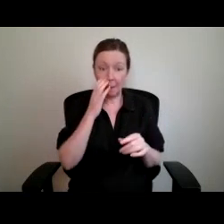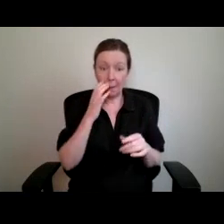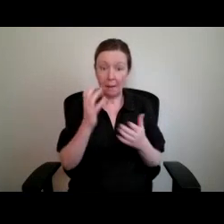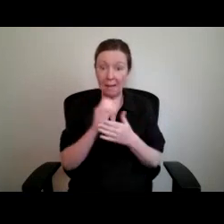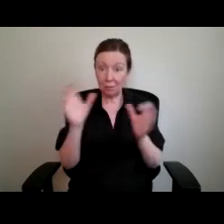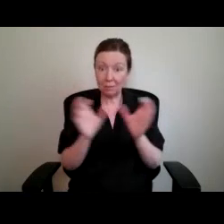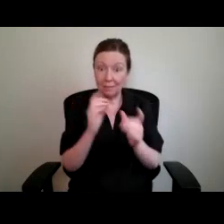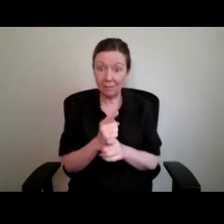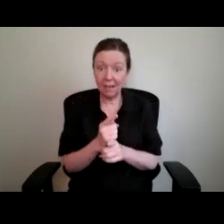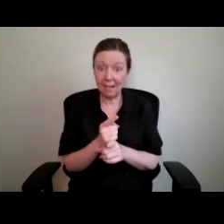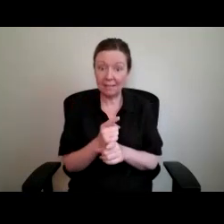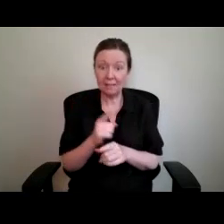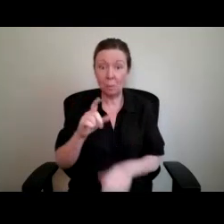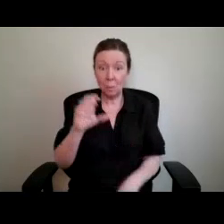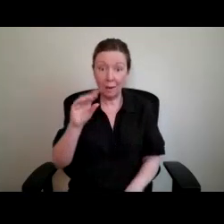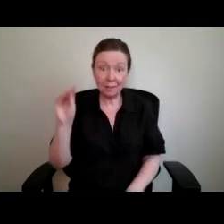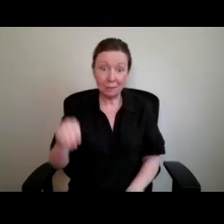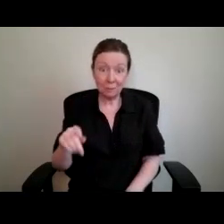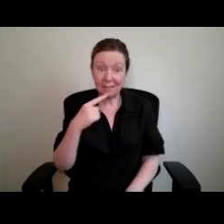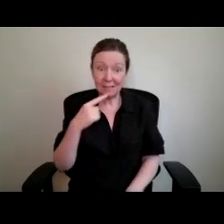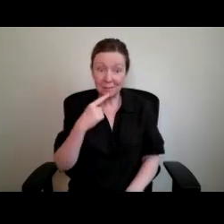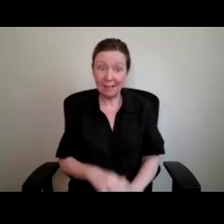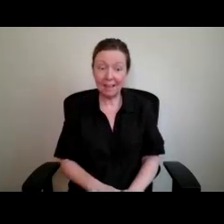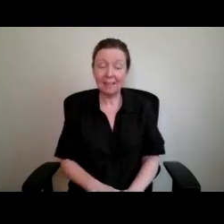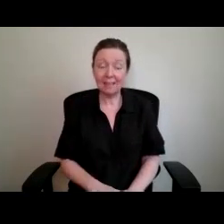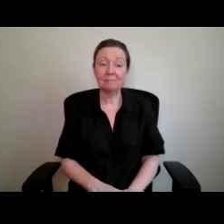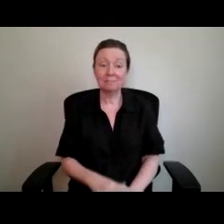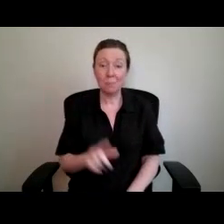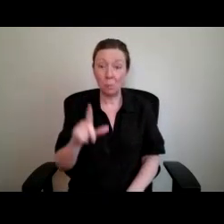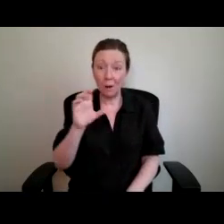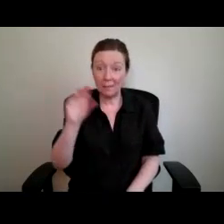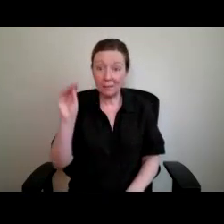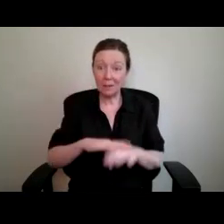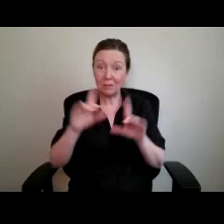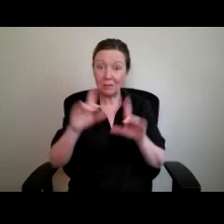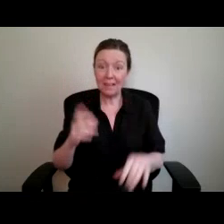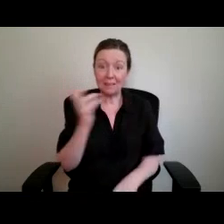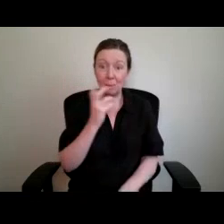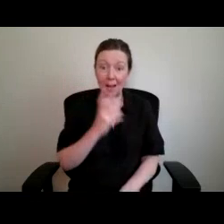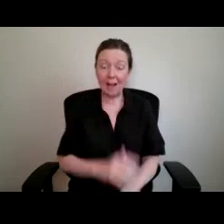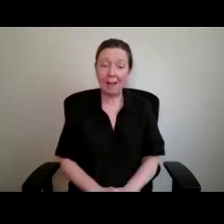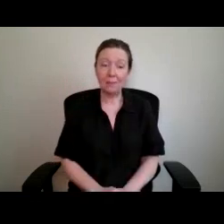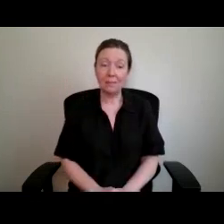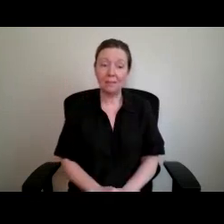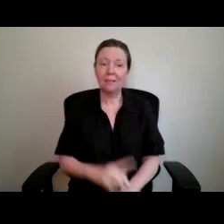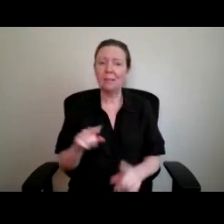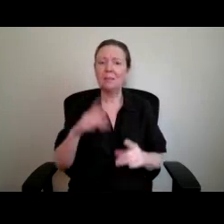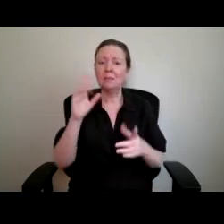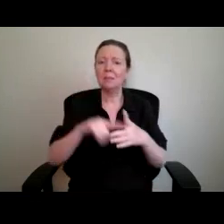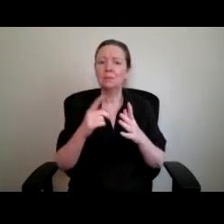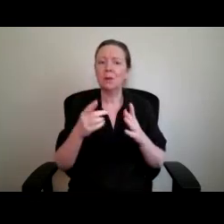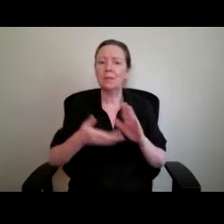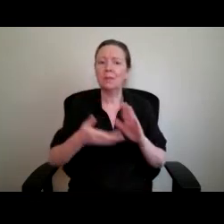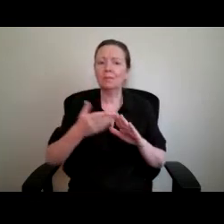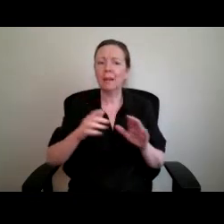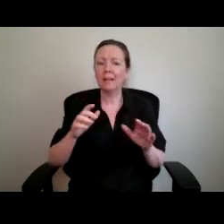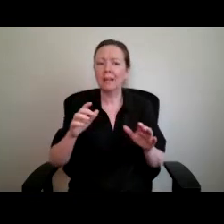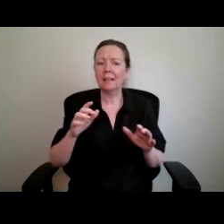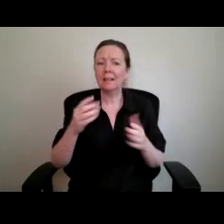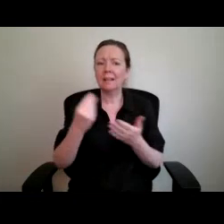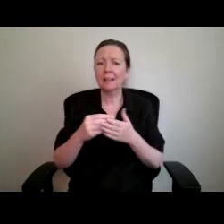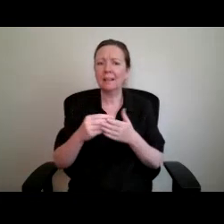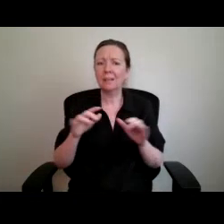certificate? 100% I hear. Yeah. 100% on your tests? So when are you gonna start running the register? She